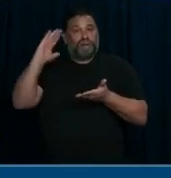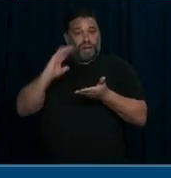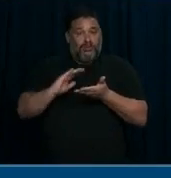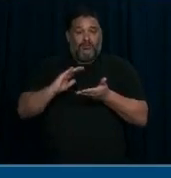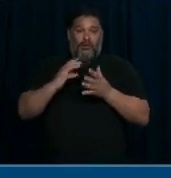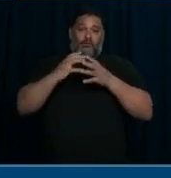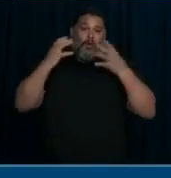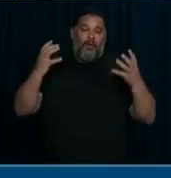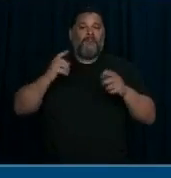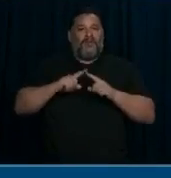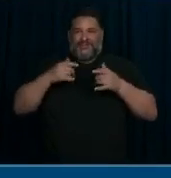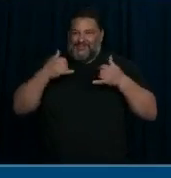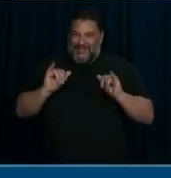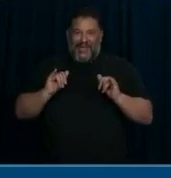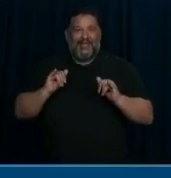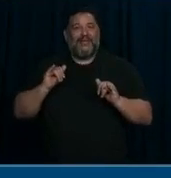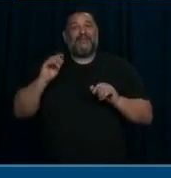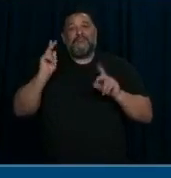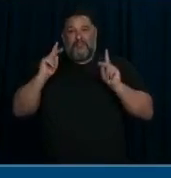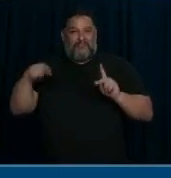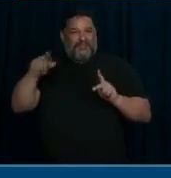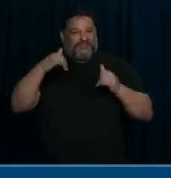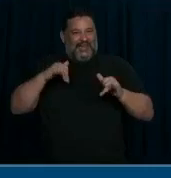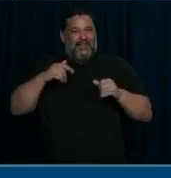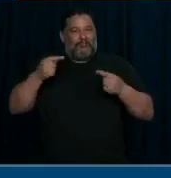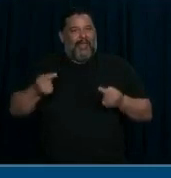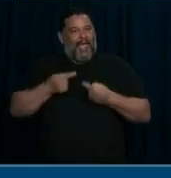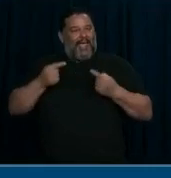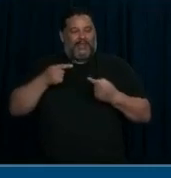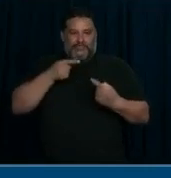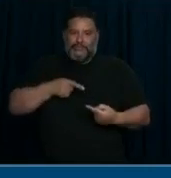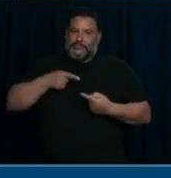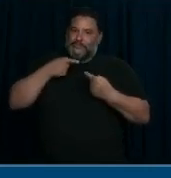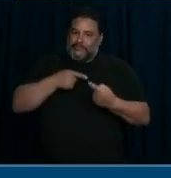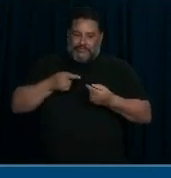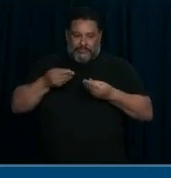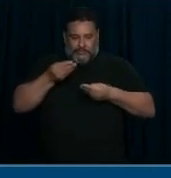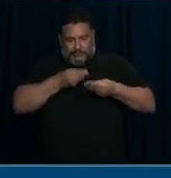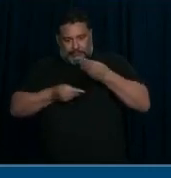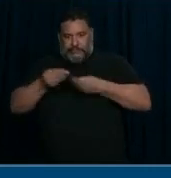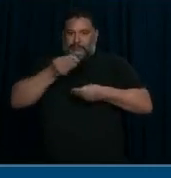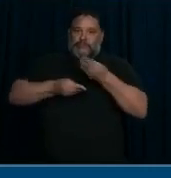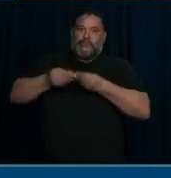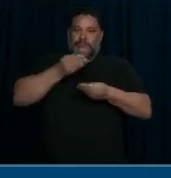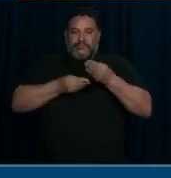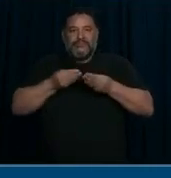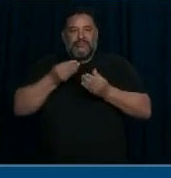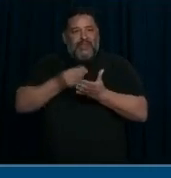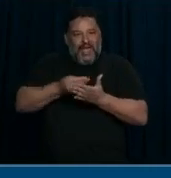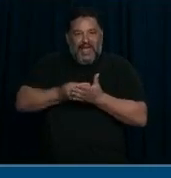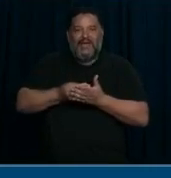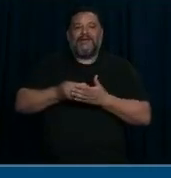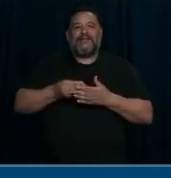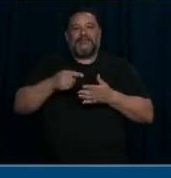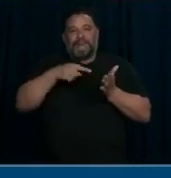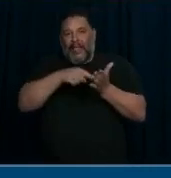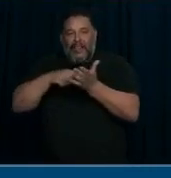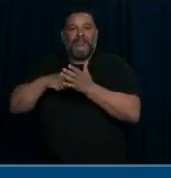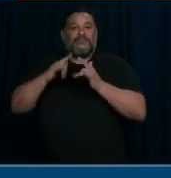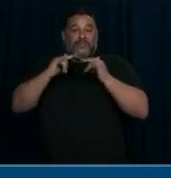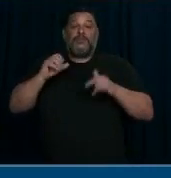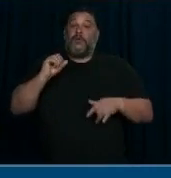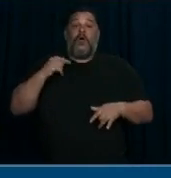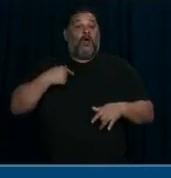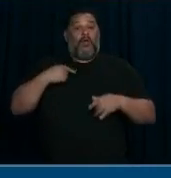said, that doesn't lessen the pain for somebody who's having trouble with their kitchen table issues. So a couple big things that I talk